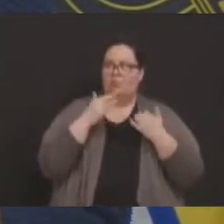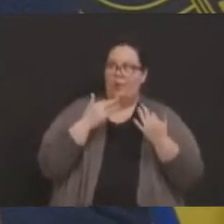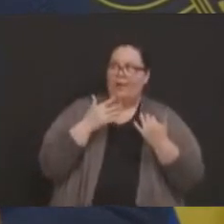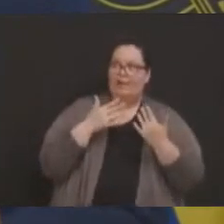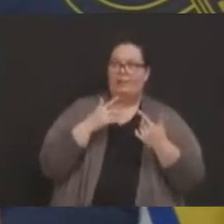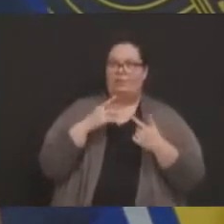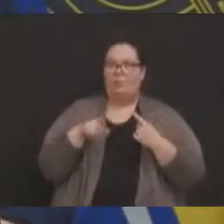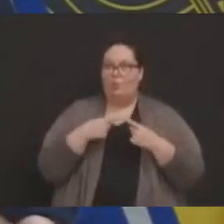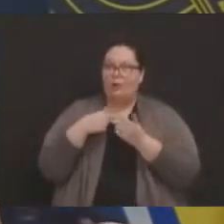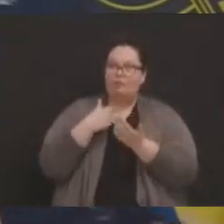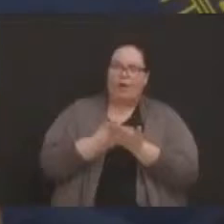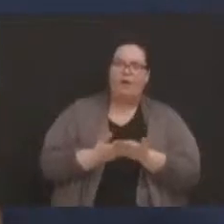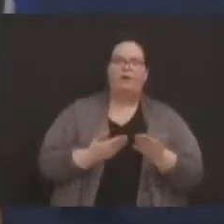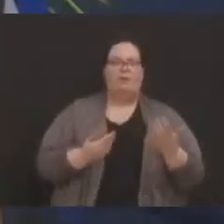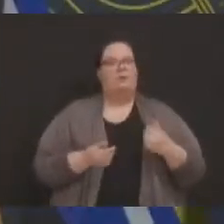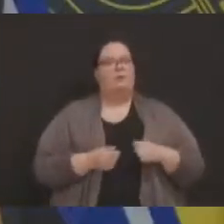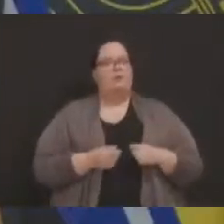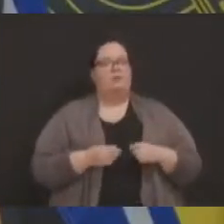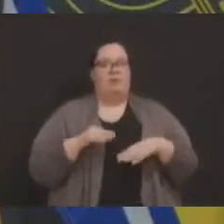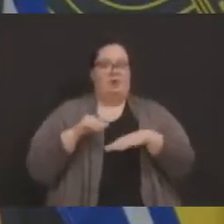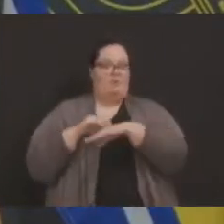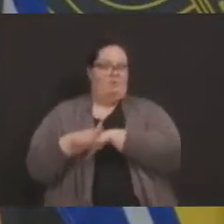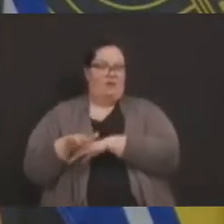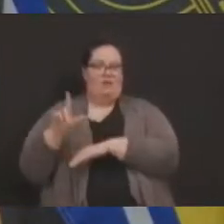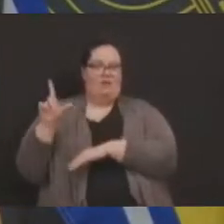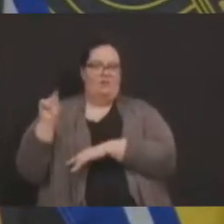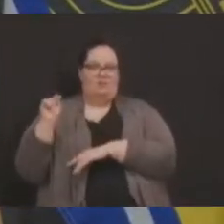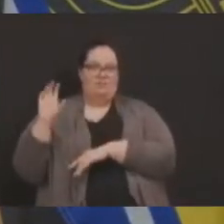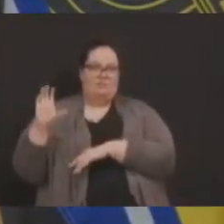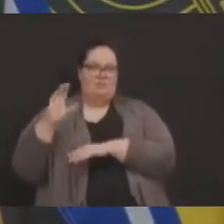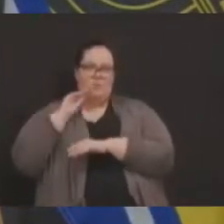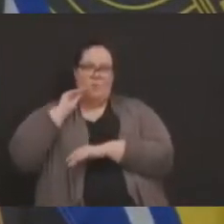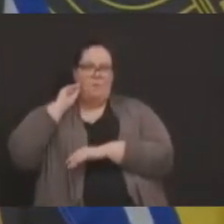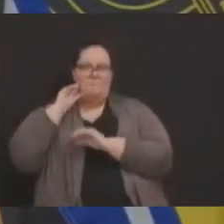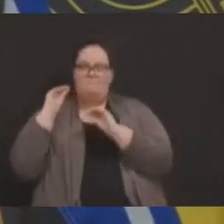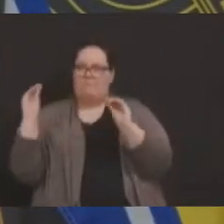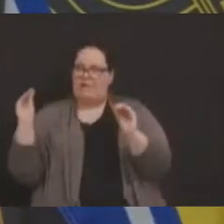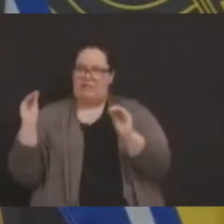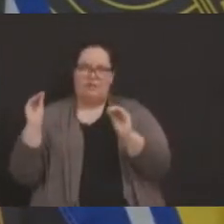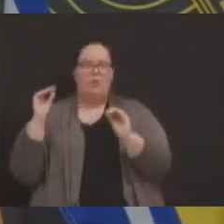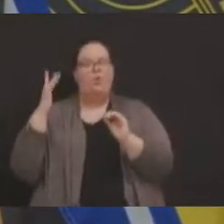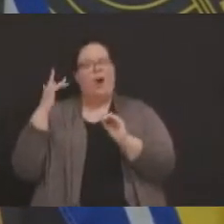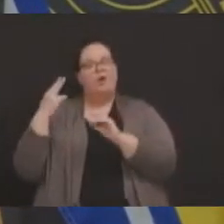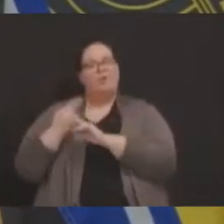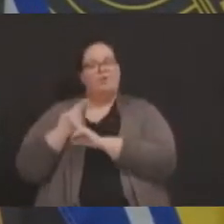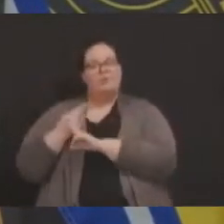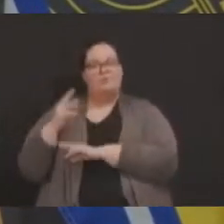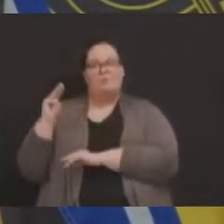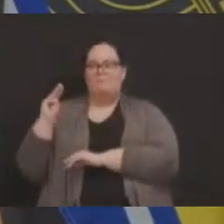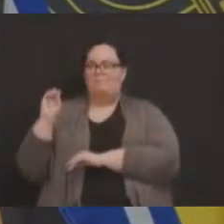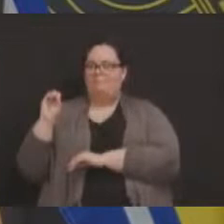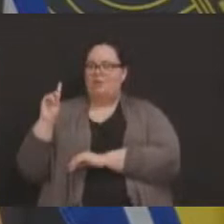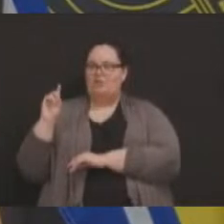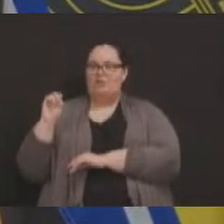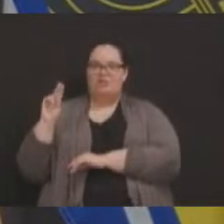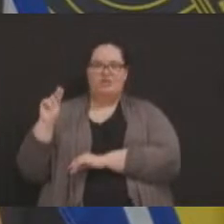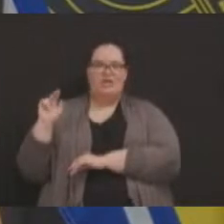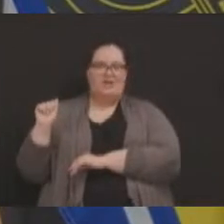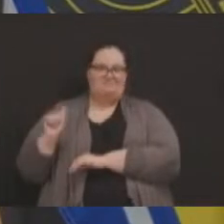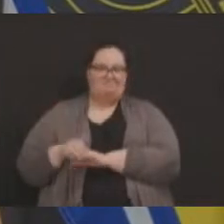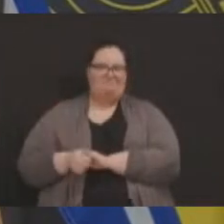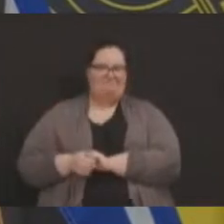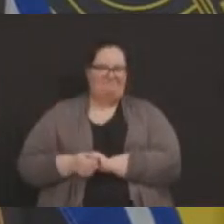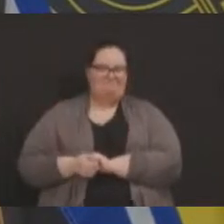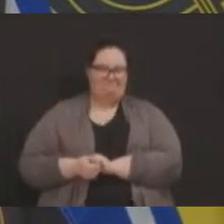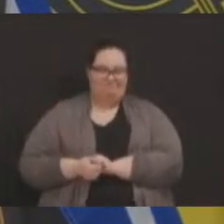Moderna. Mr. Poitras, do you have a follow-up? I guess I was using that as an example. Are you planning